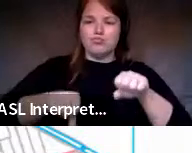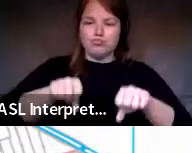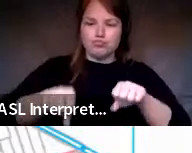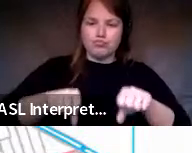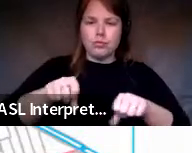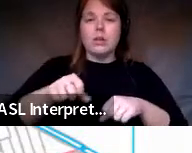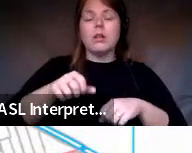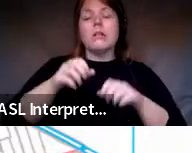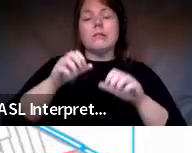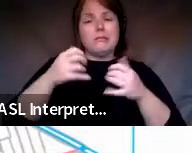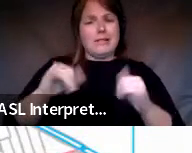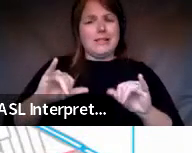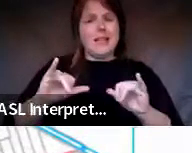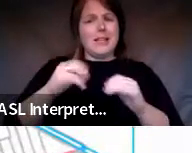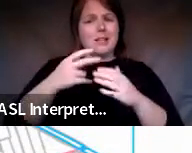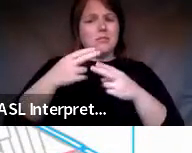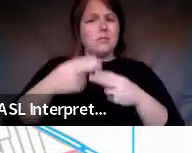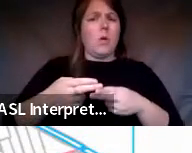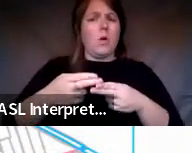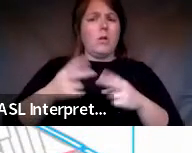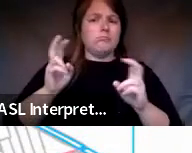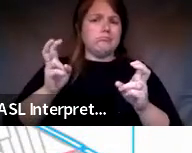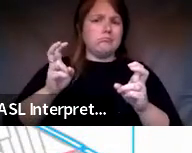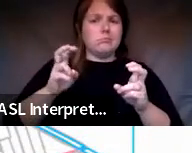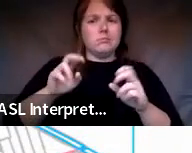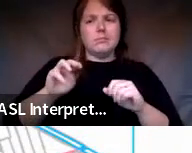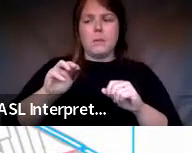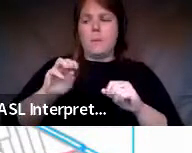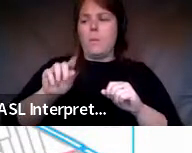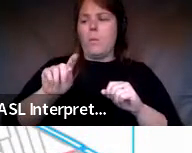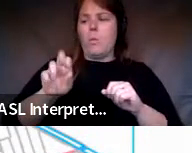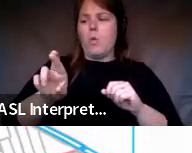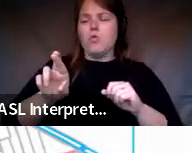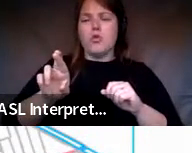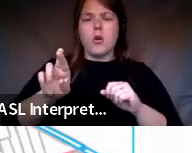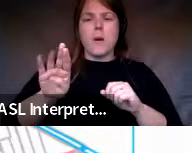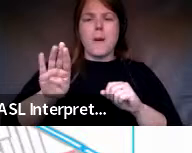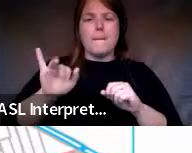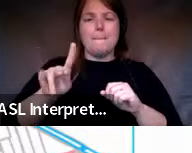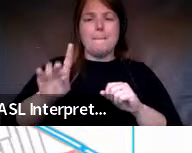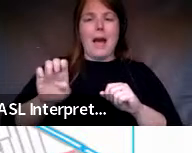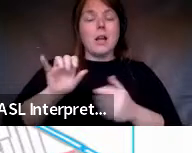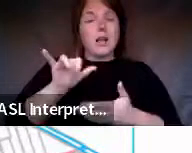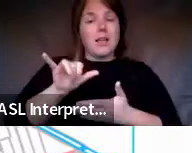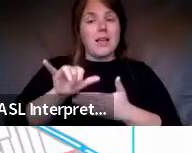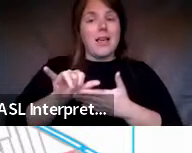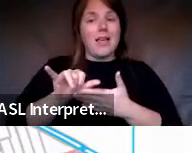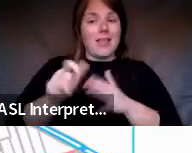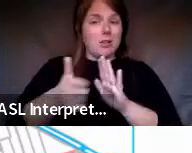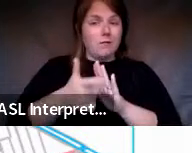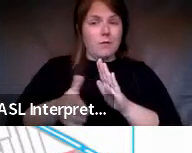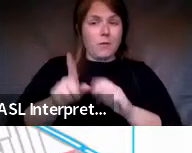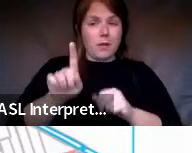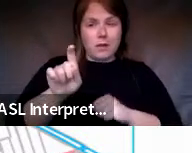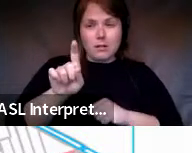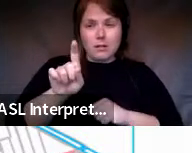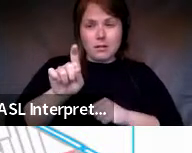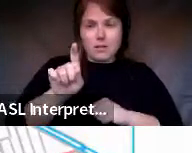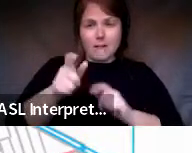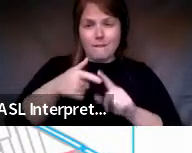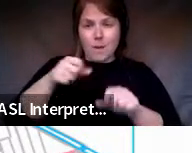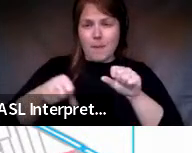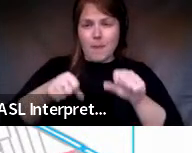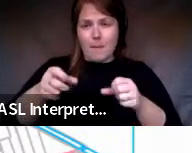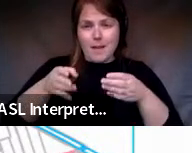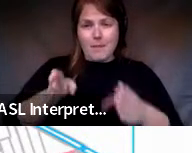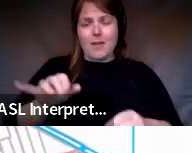to consider a motorbike. Okay, so that's gonna be forbidden off the bike path